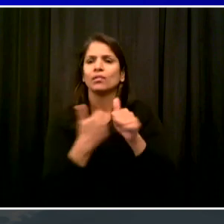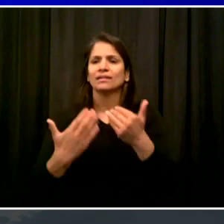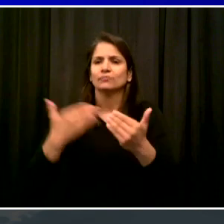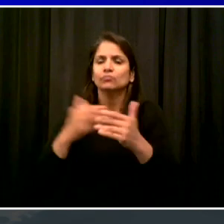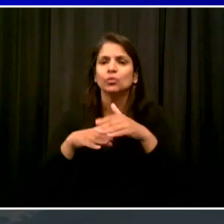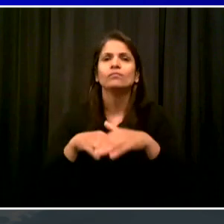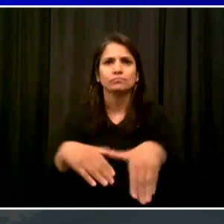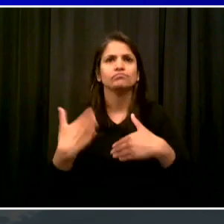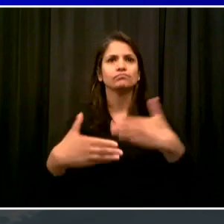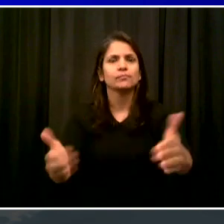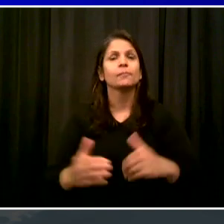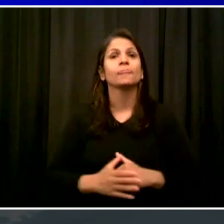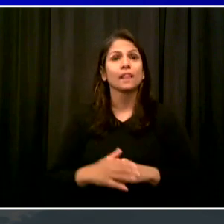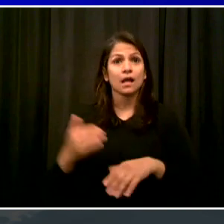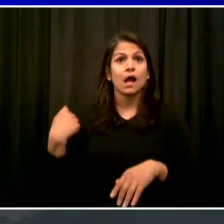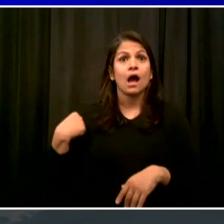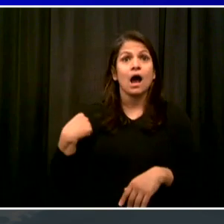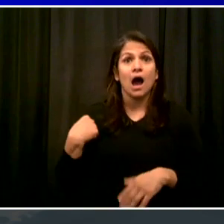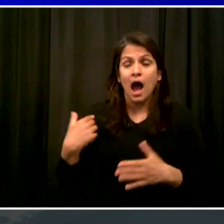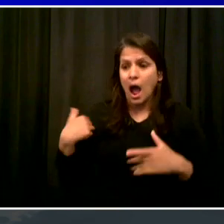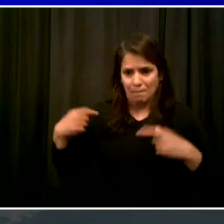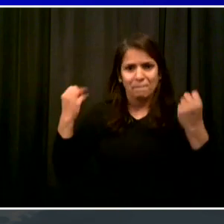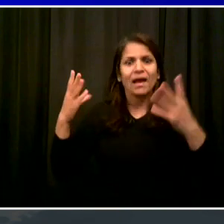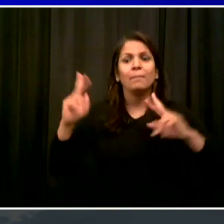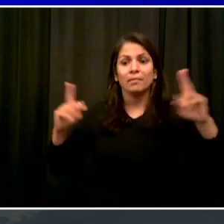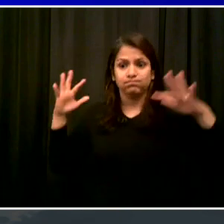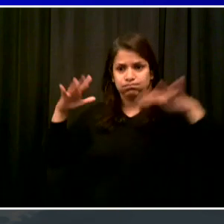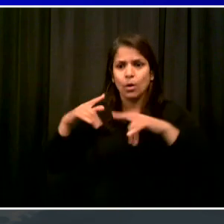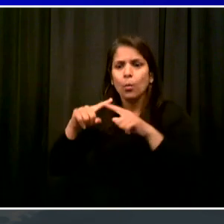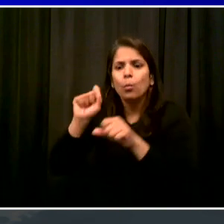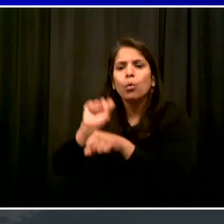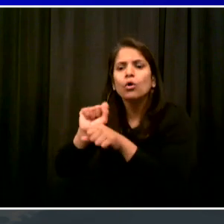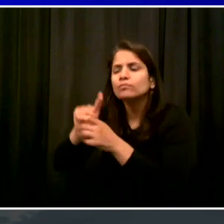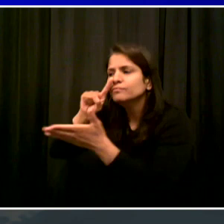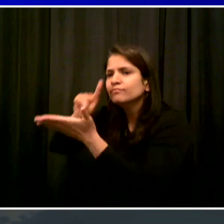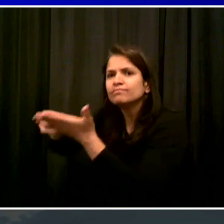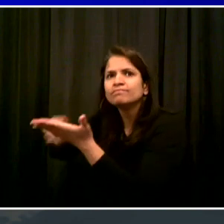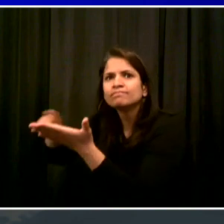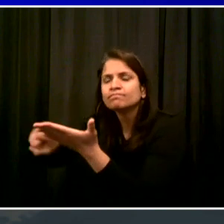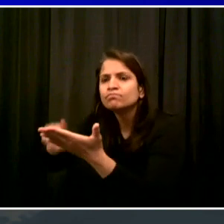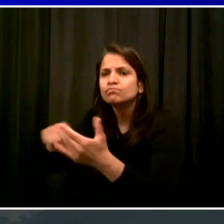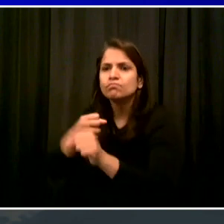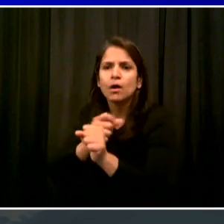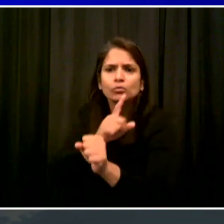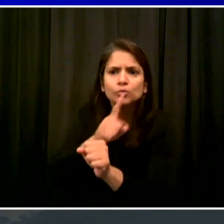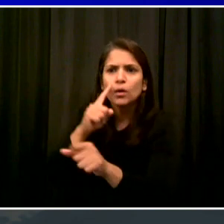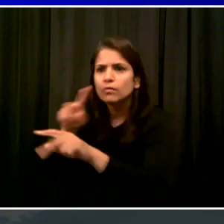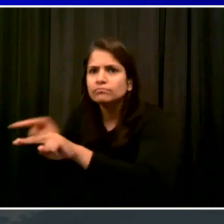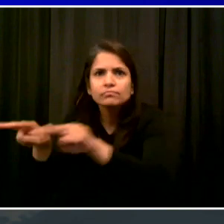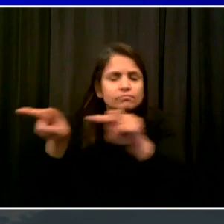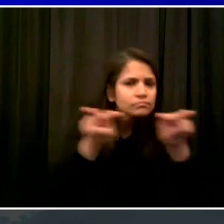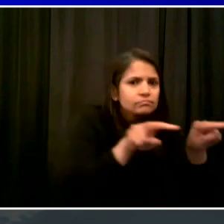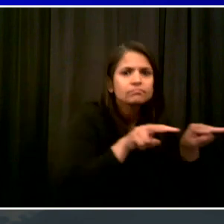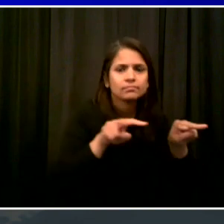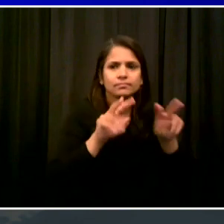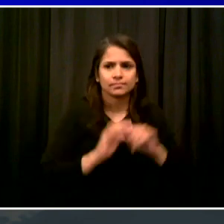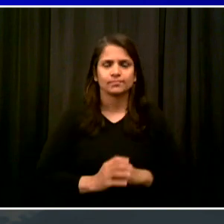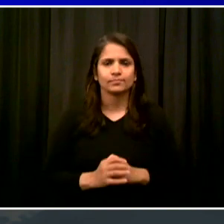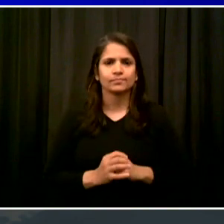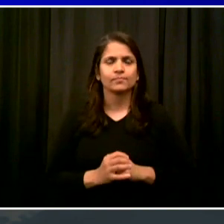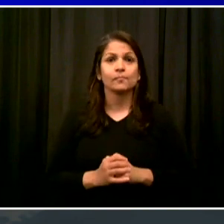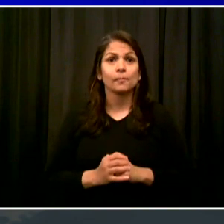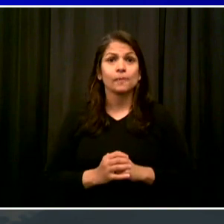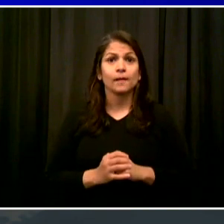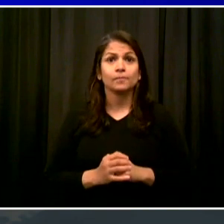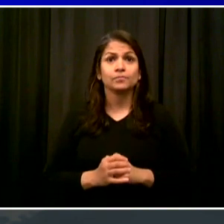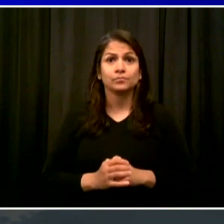sanitizer, face coverings, you name it. For the first 30 days, I want this to be very clear to all the